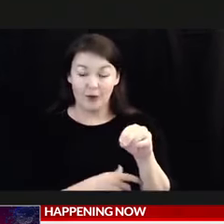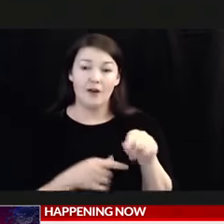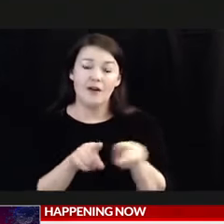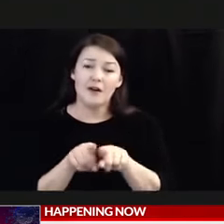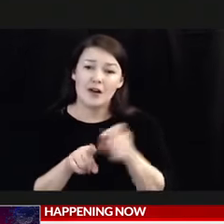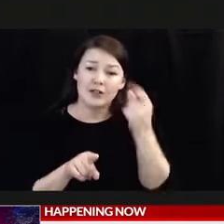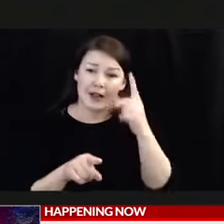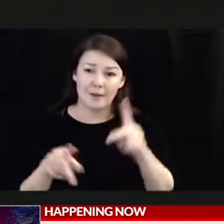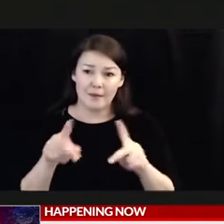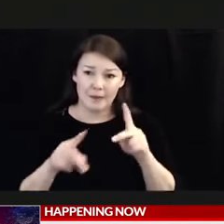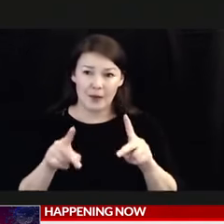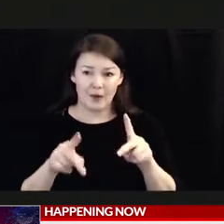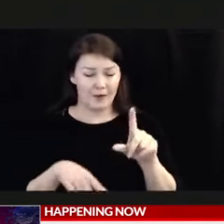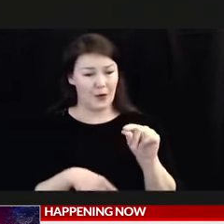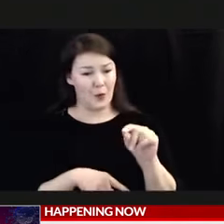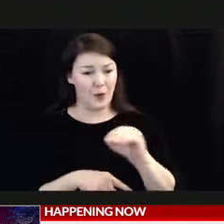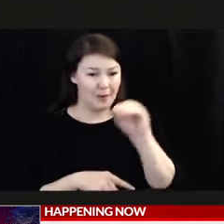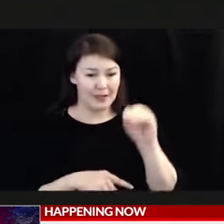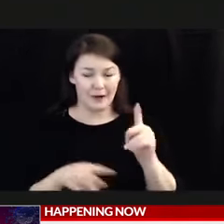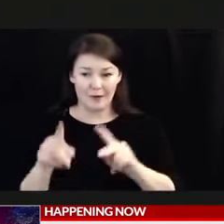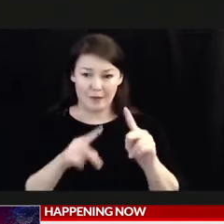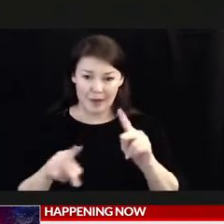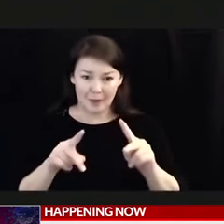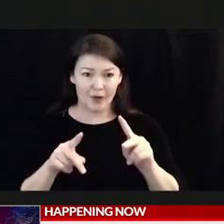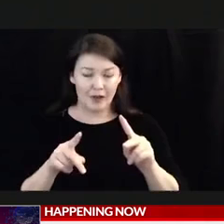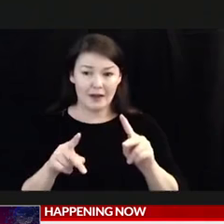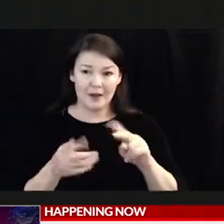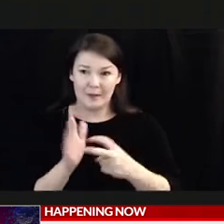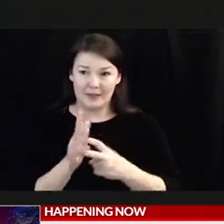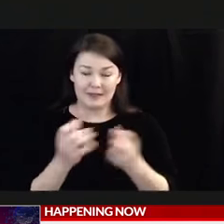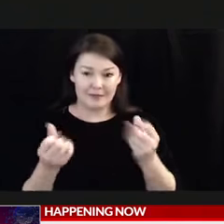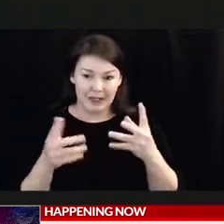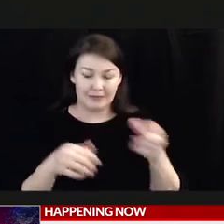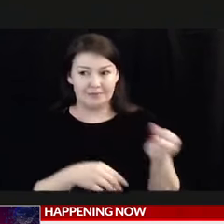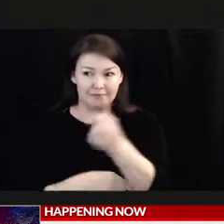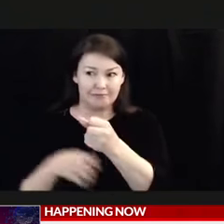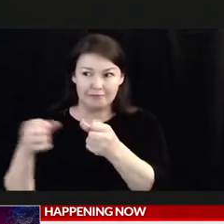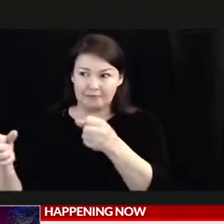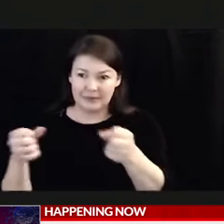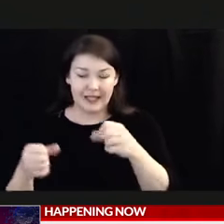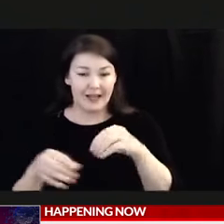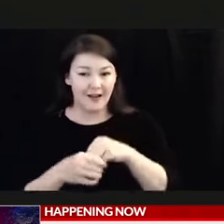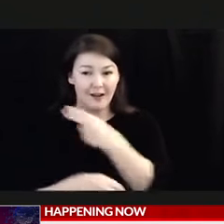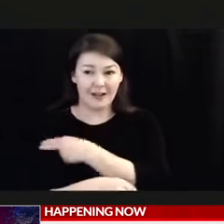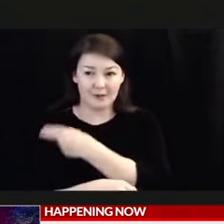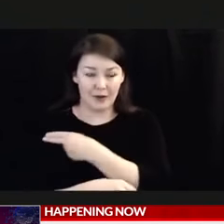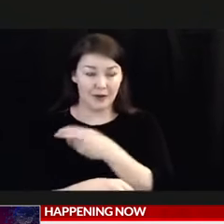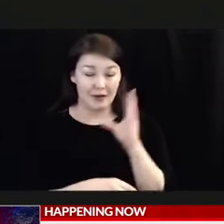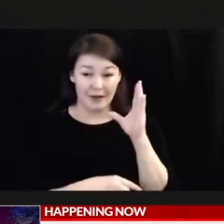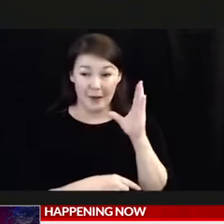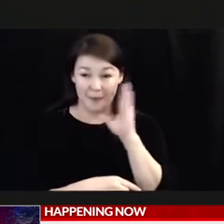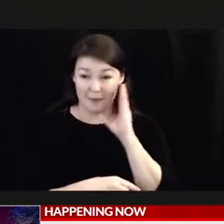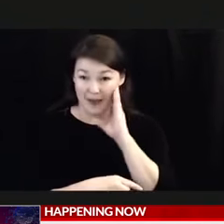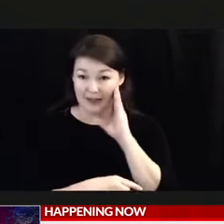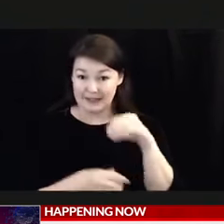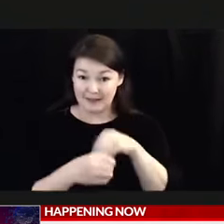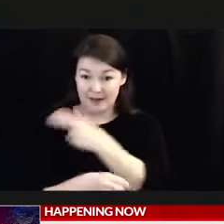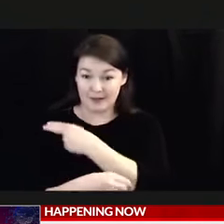the 20% of people who aren't vaccinated, really just shows how much of an impact